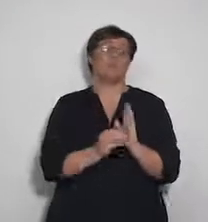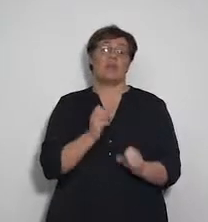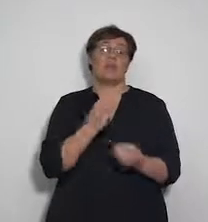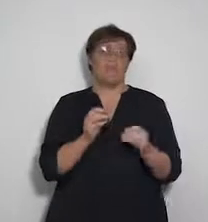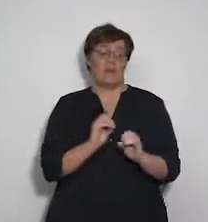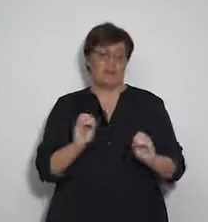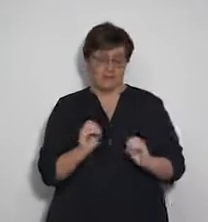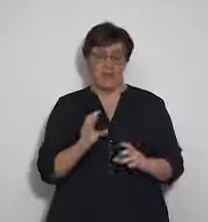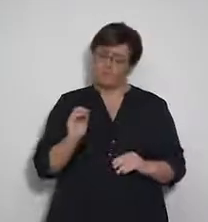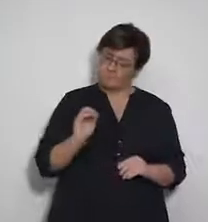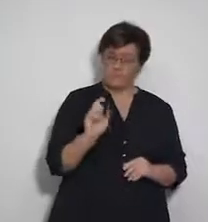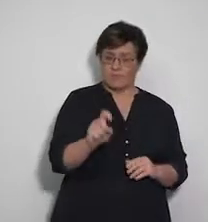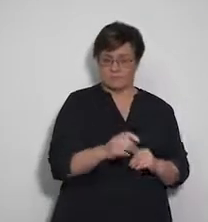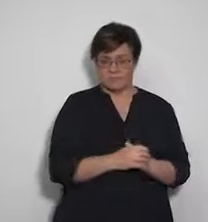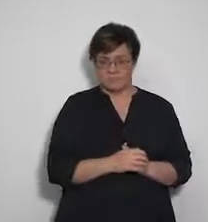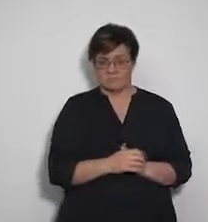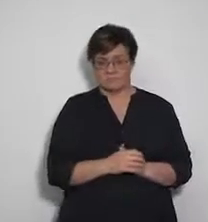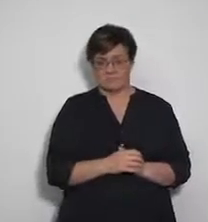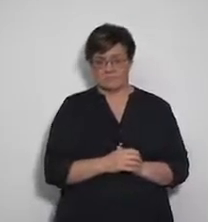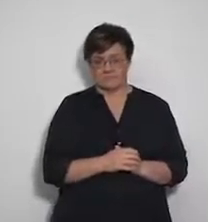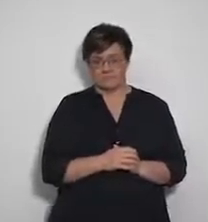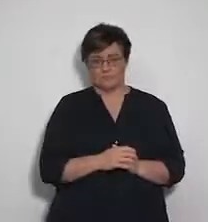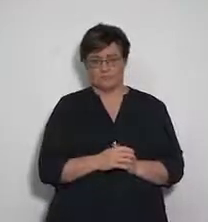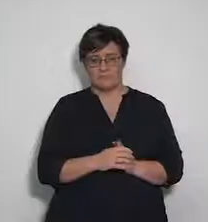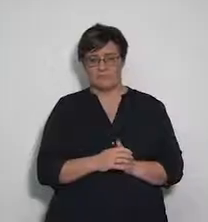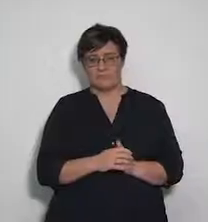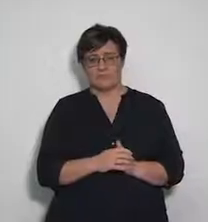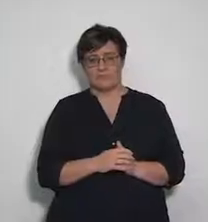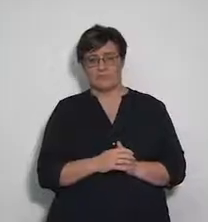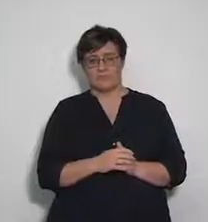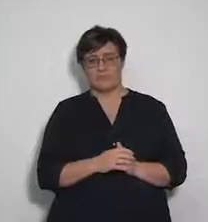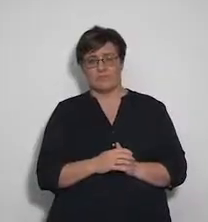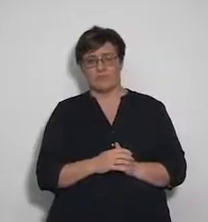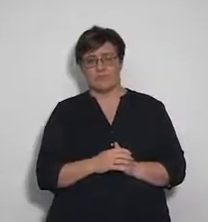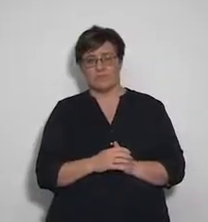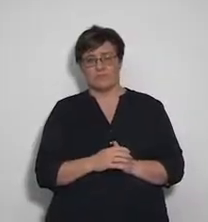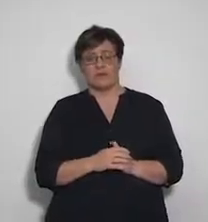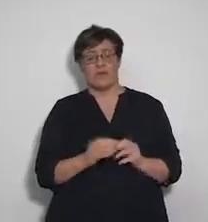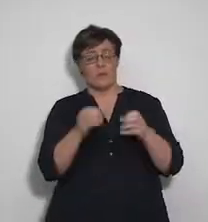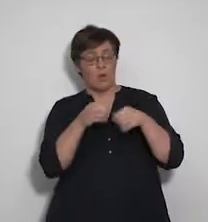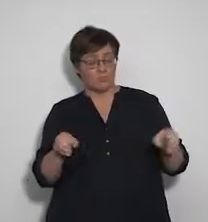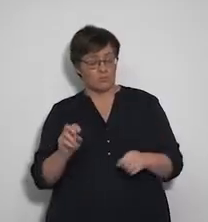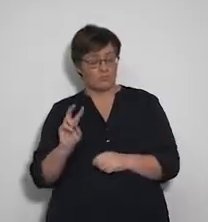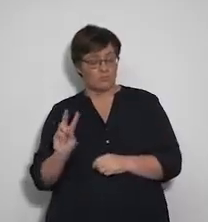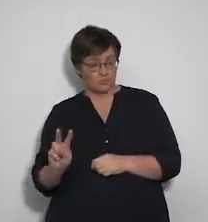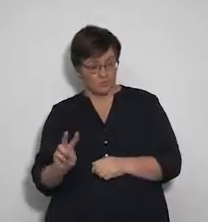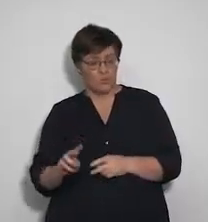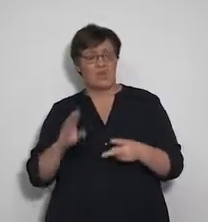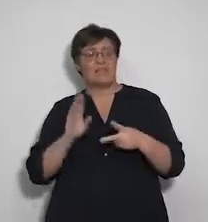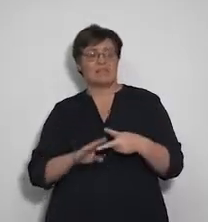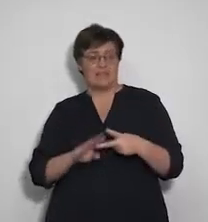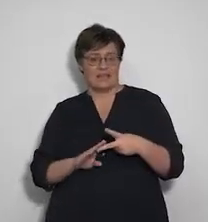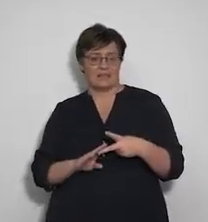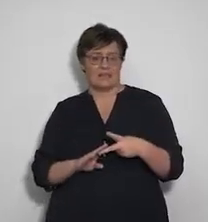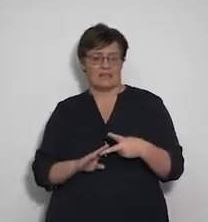a number when we refer to meiosis. All right. And so we do recognize that meiosis 2, or the